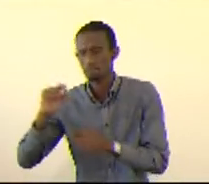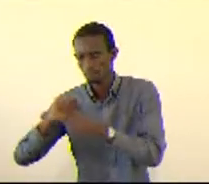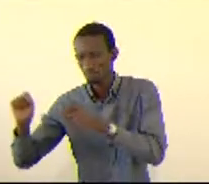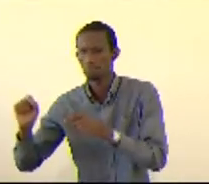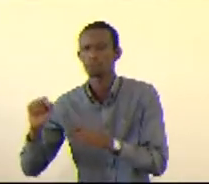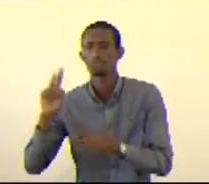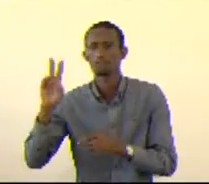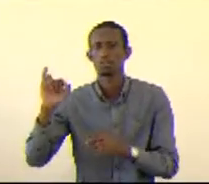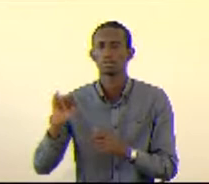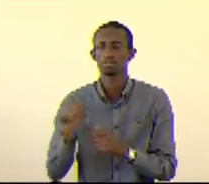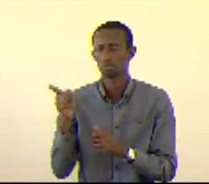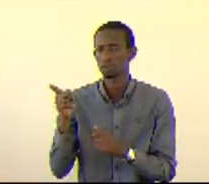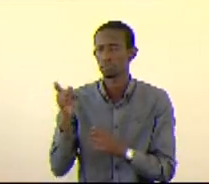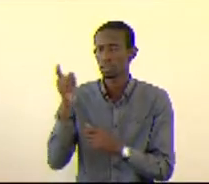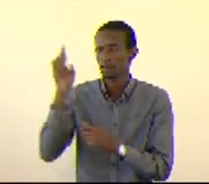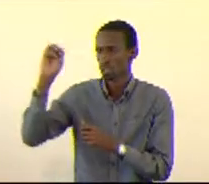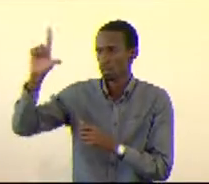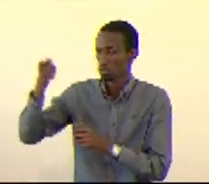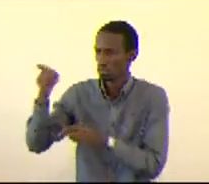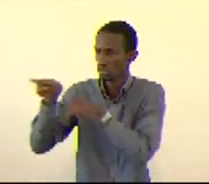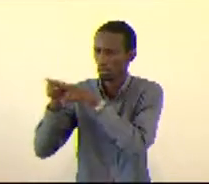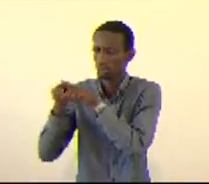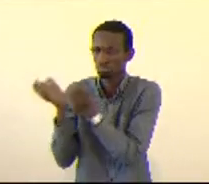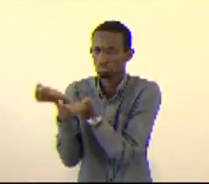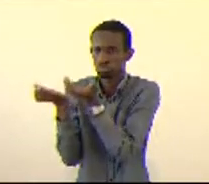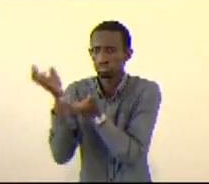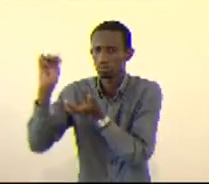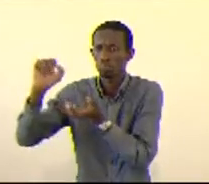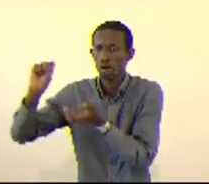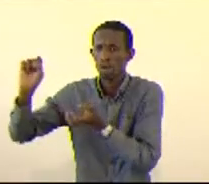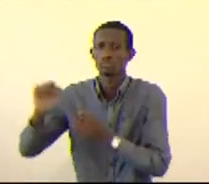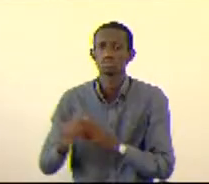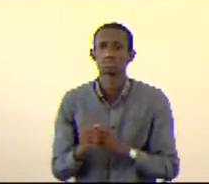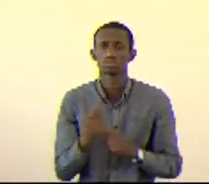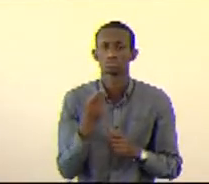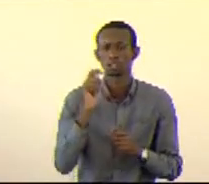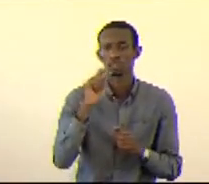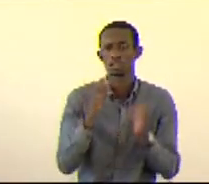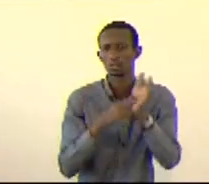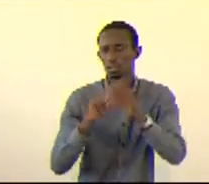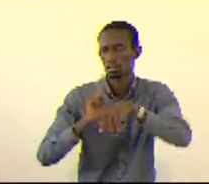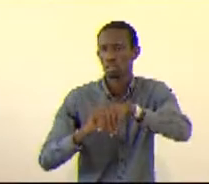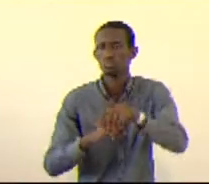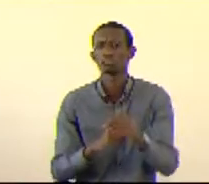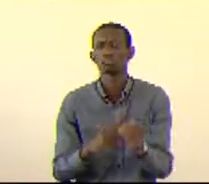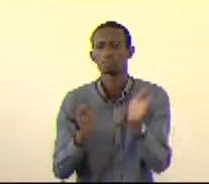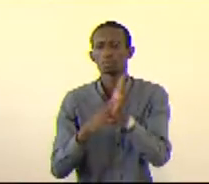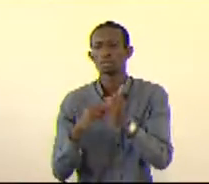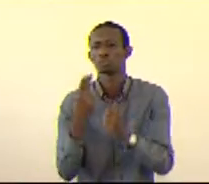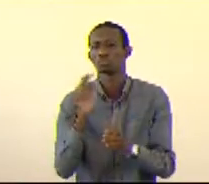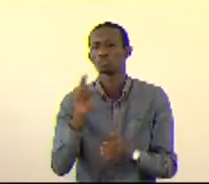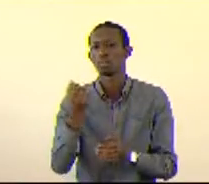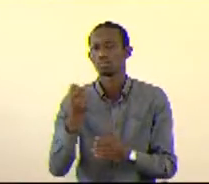to be mass, which is 2.5, times specific latent heat of fusion, which is 1.09